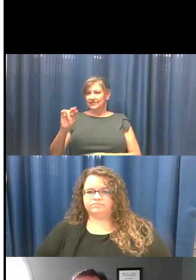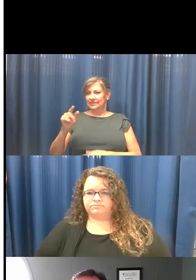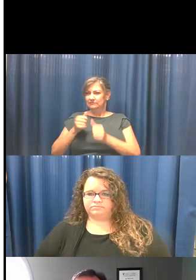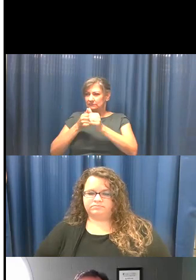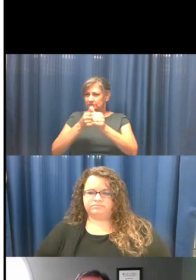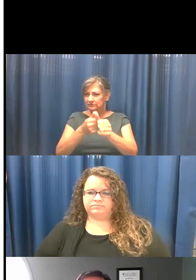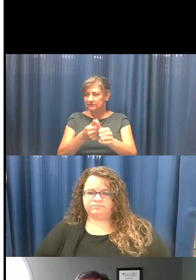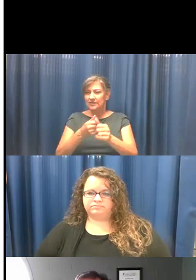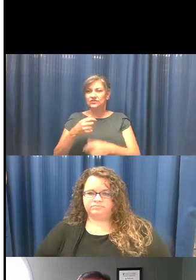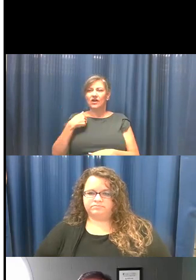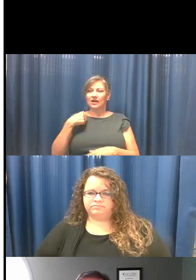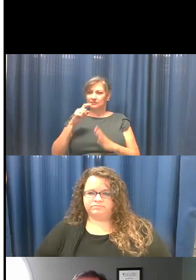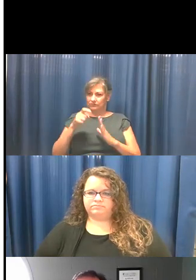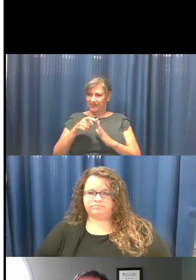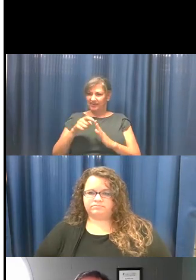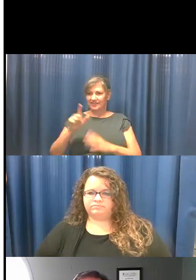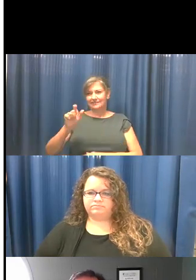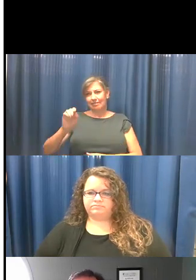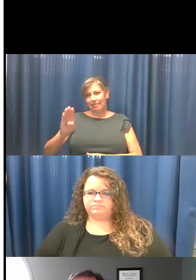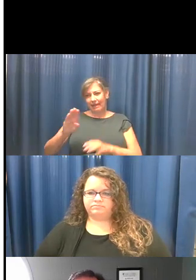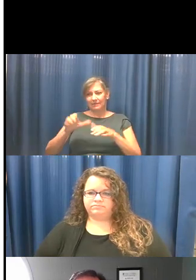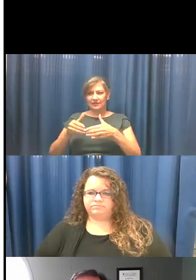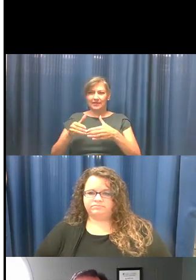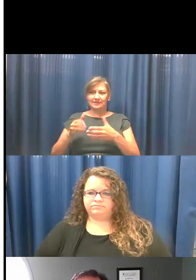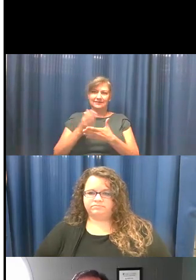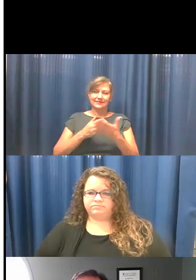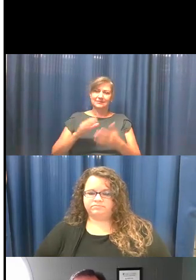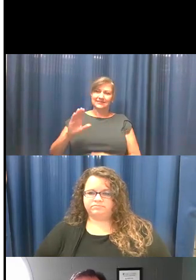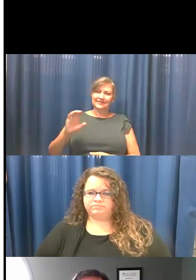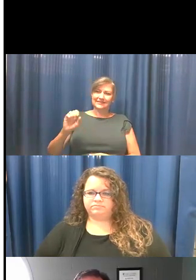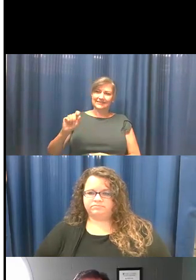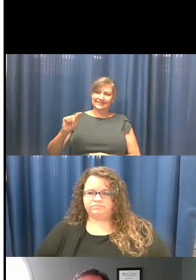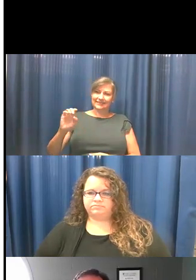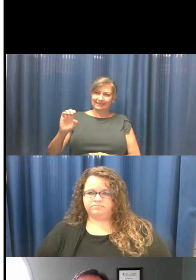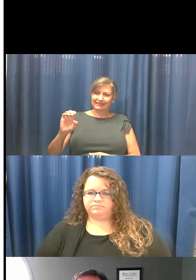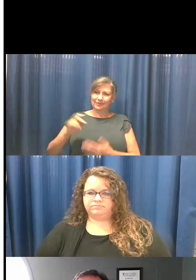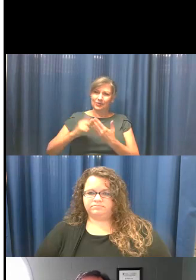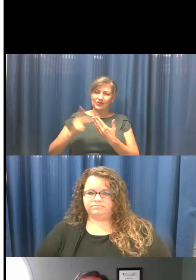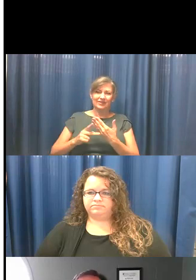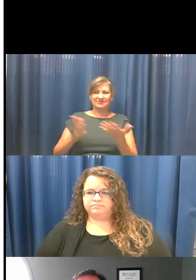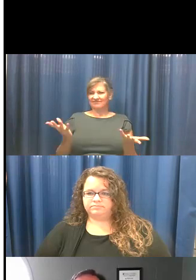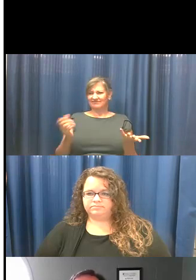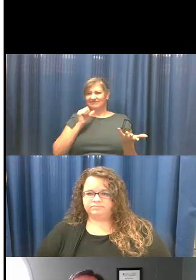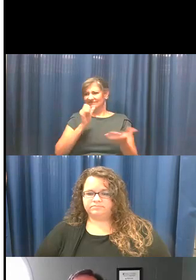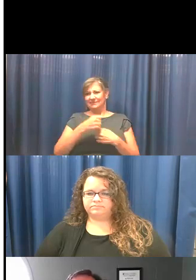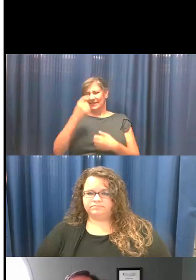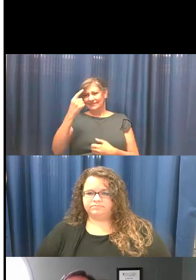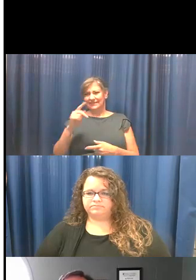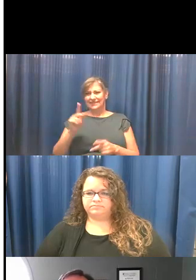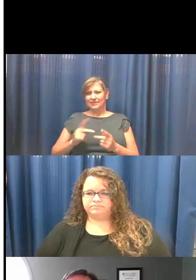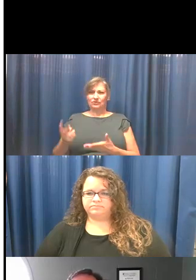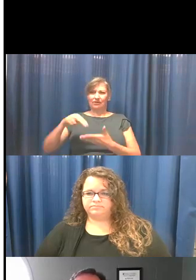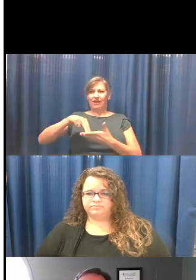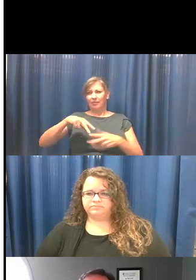I recognize in lab classes and certain CTE programs, this just doesn't make sense, and people are up moving about